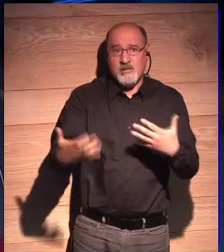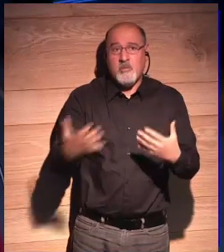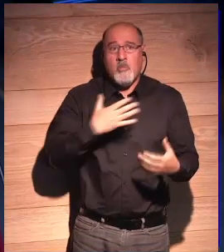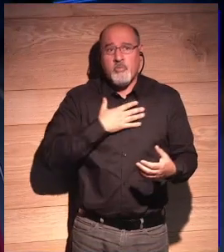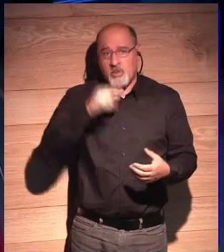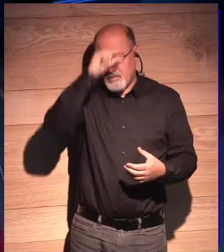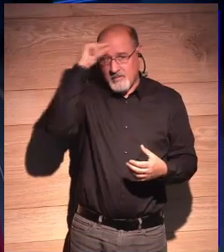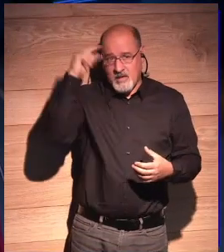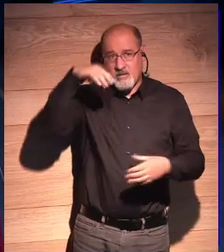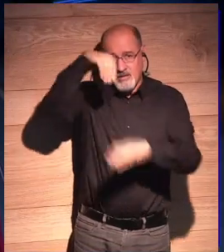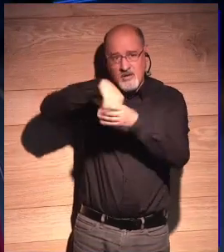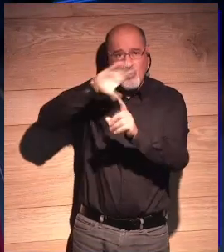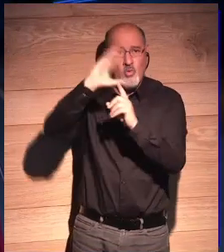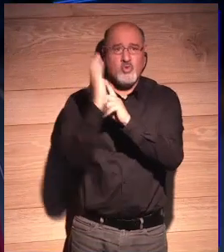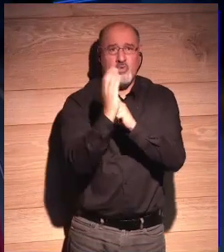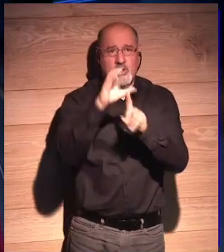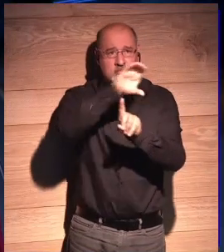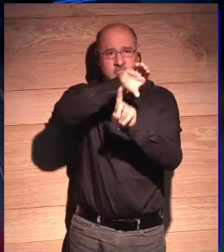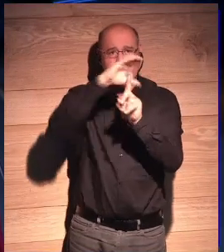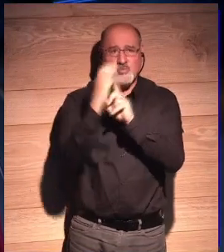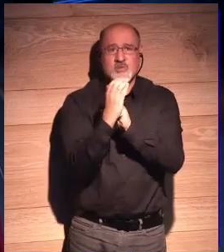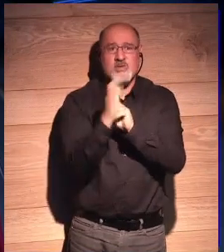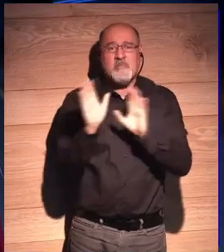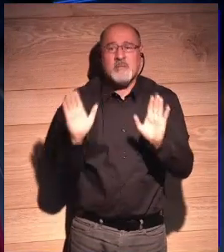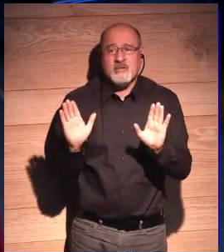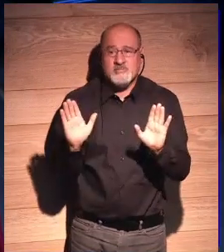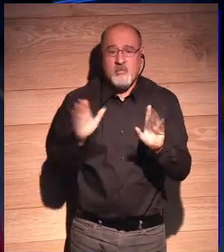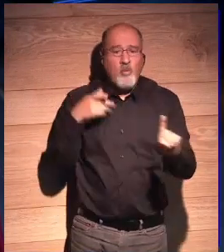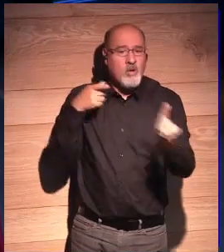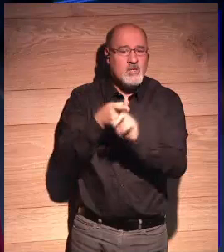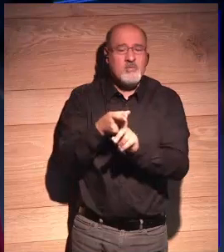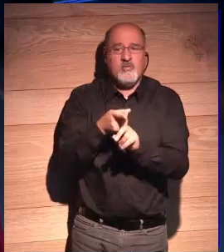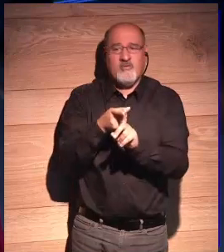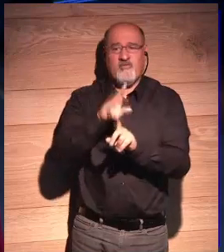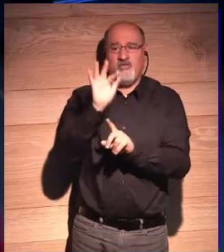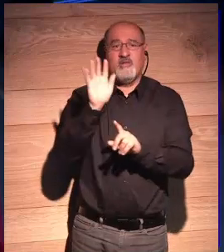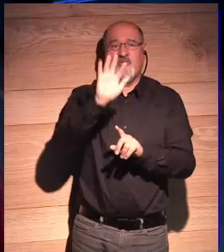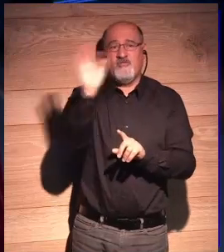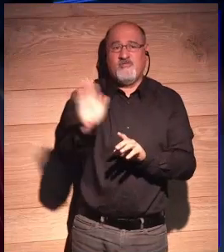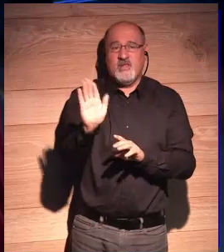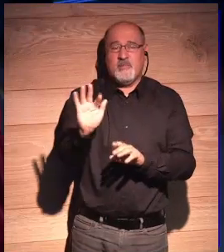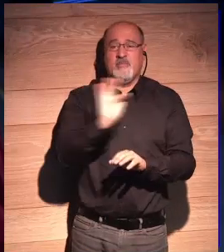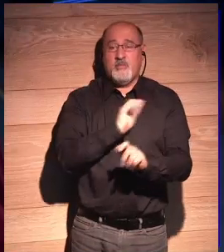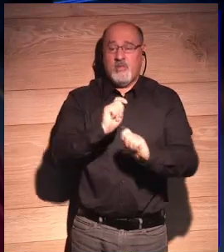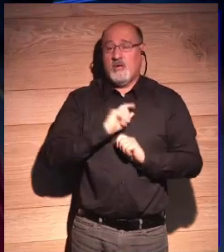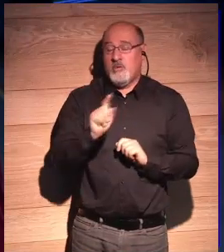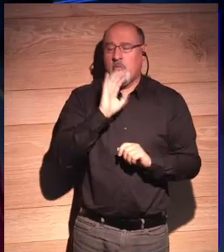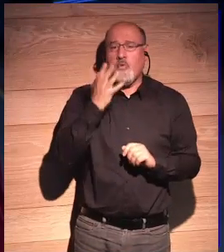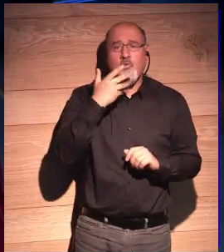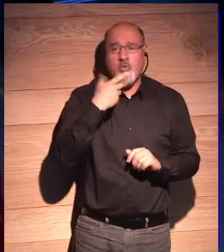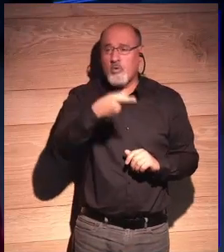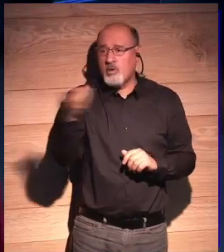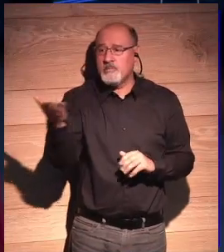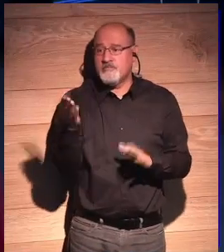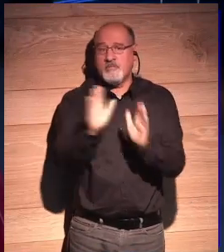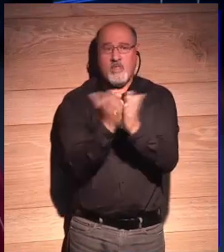but I know of artists who are out to, like, I'm going to write this graphic novel that will win me awards, and I